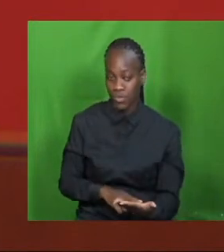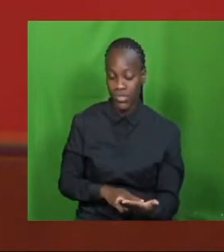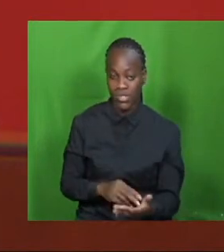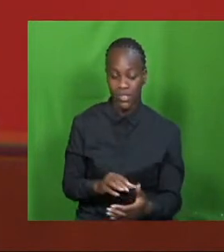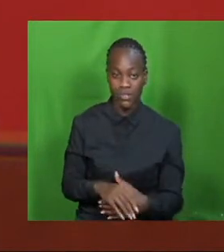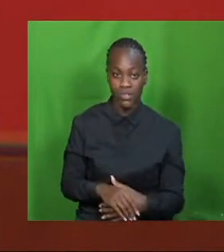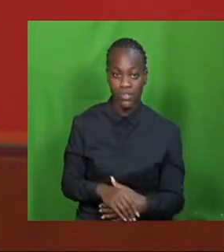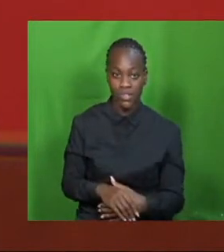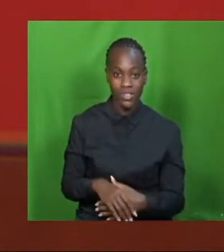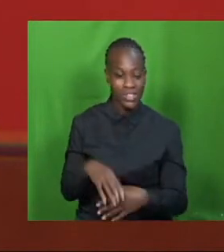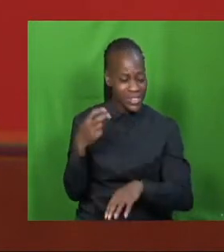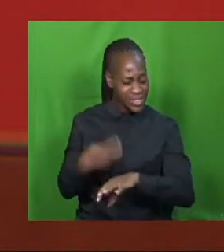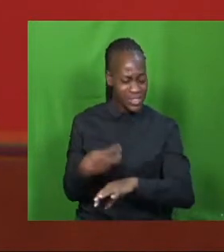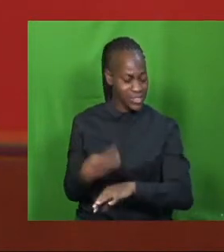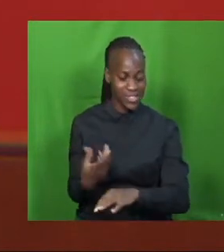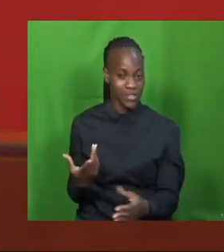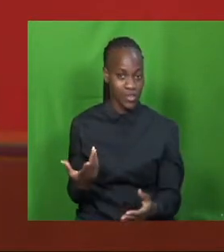permission.